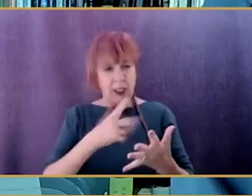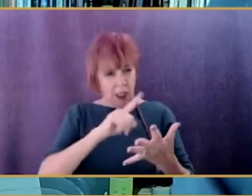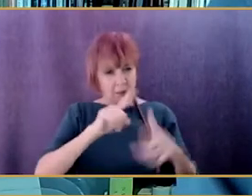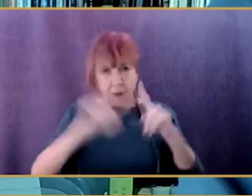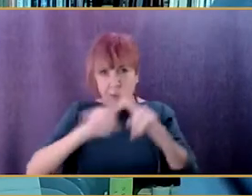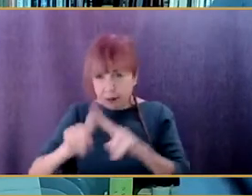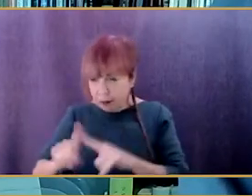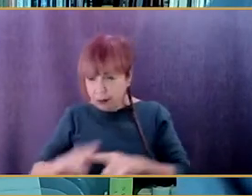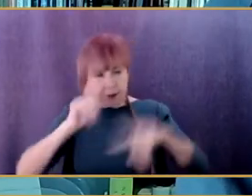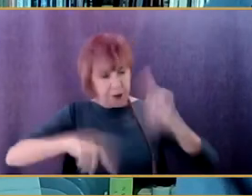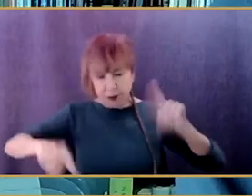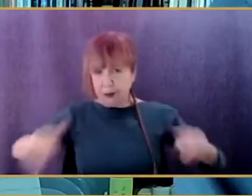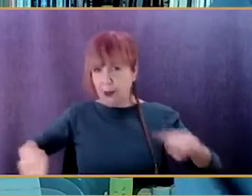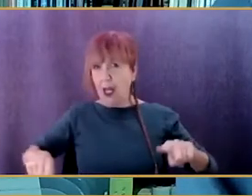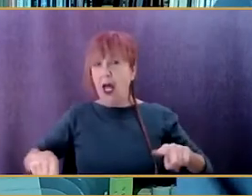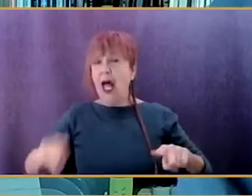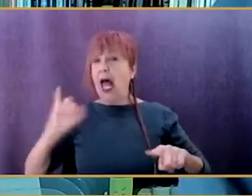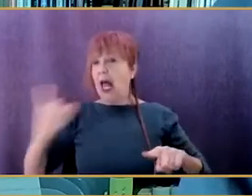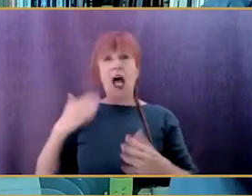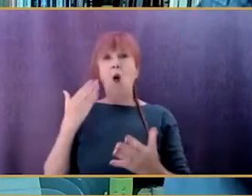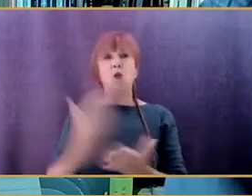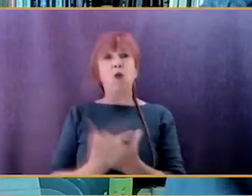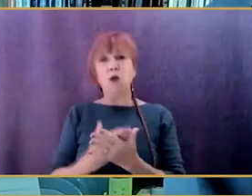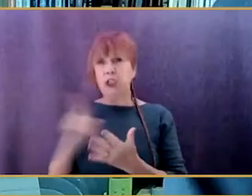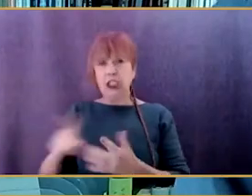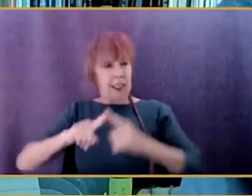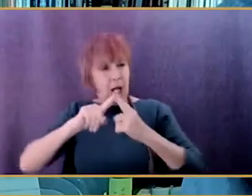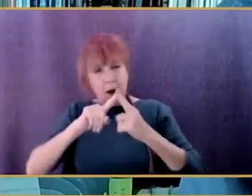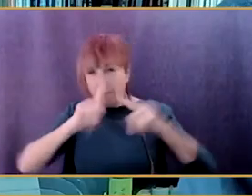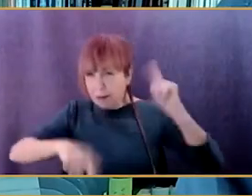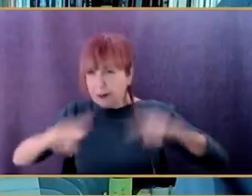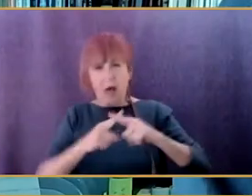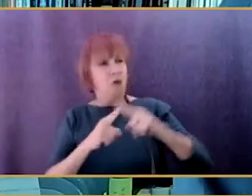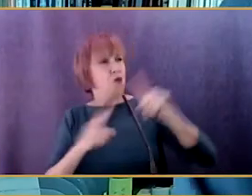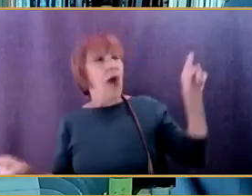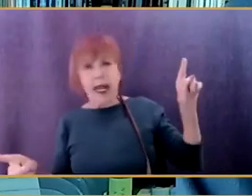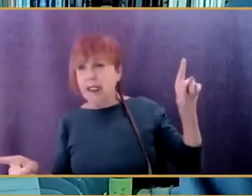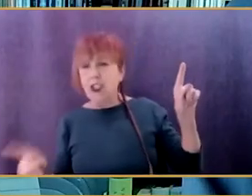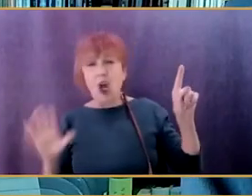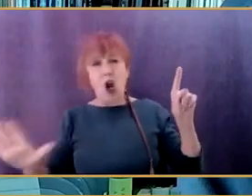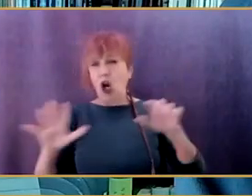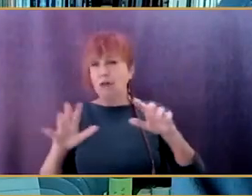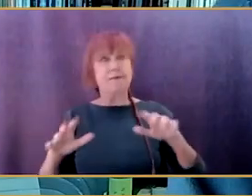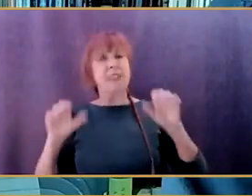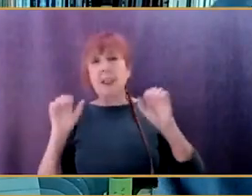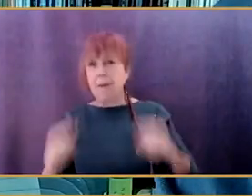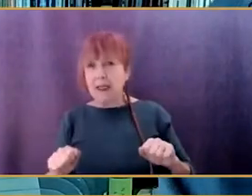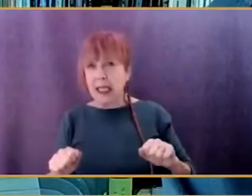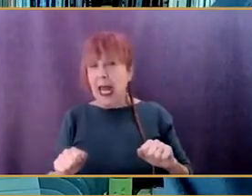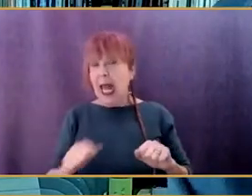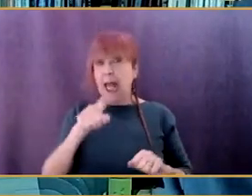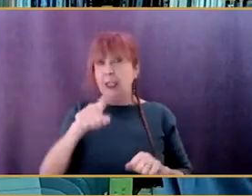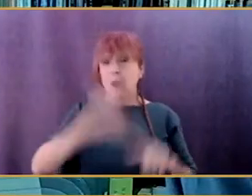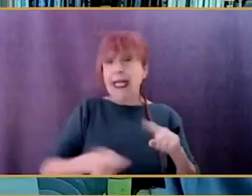those dimensions that we see in her work Show that range and that capacity And one of